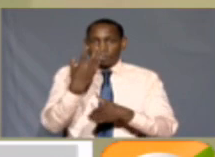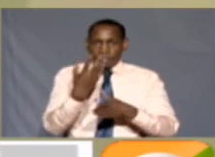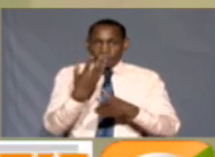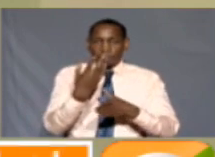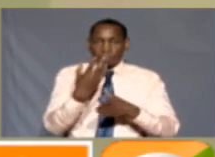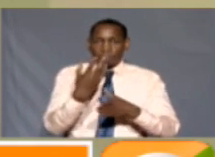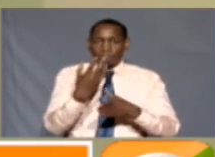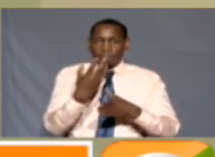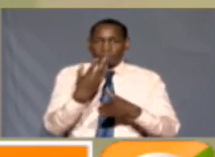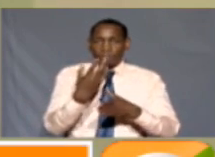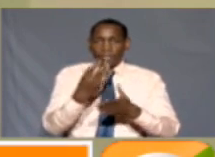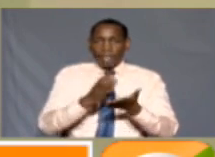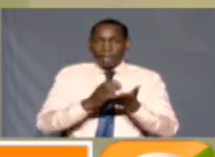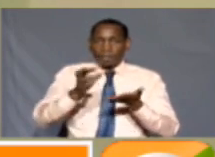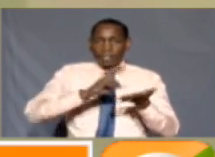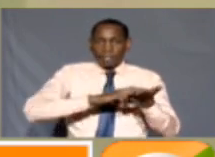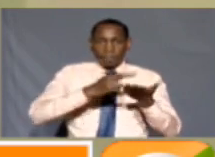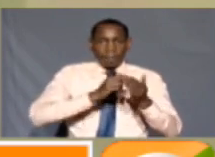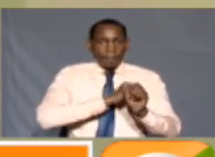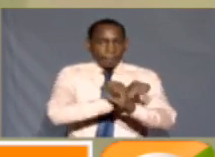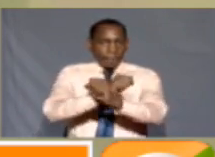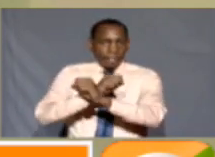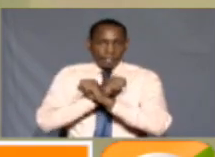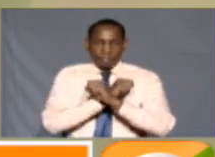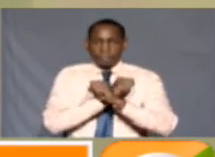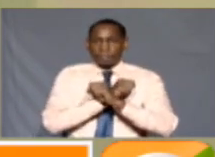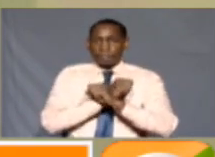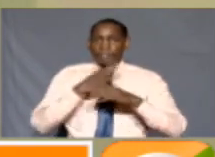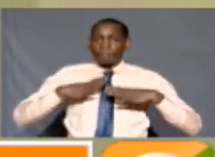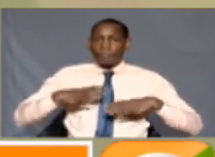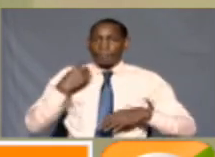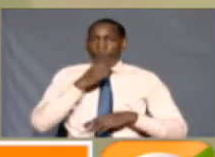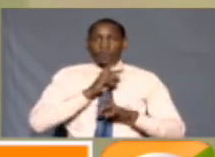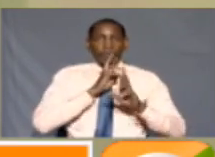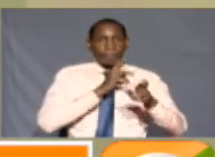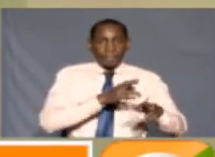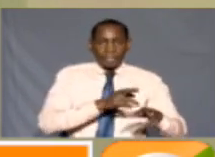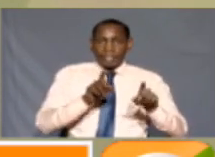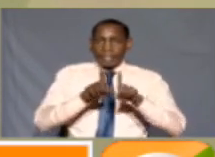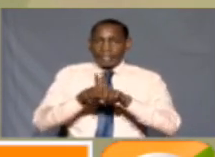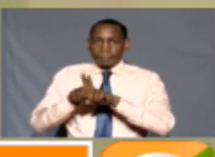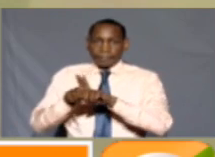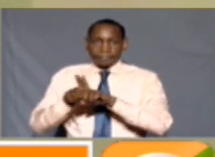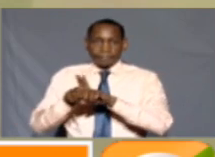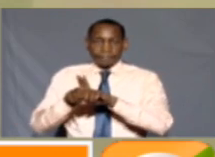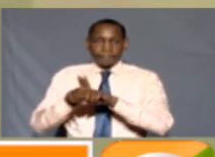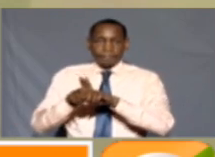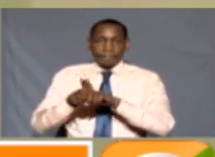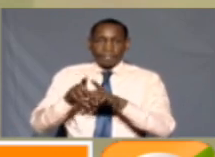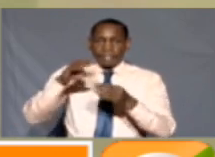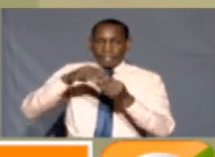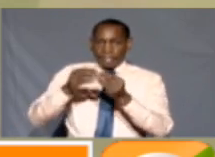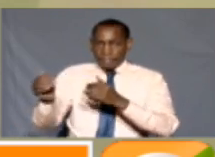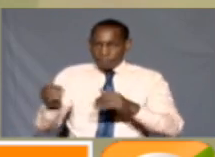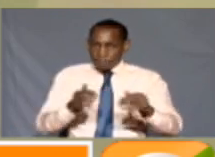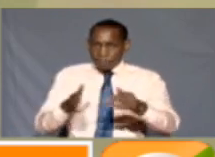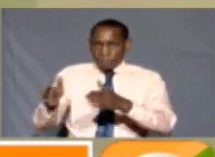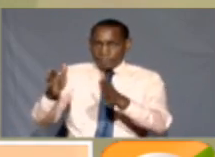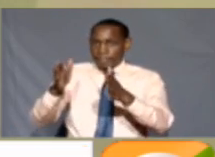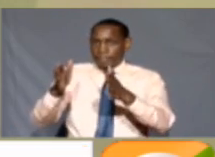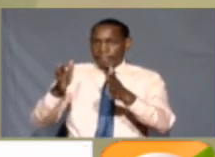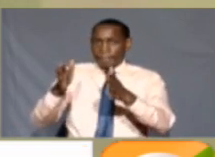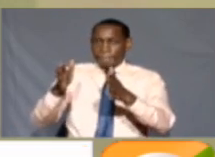parameters, appropriates resources for protection of whistleblowers, and also creates opportunity